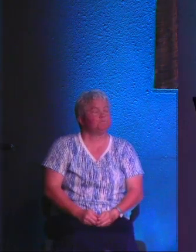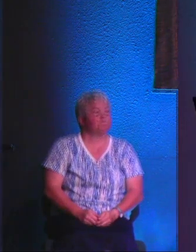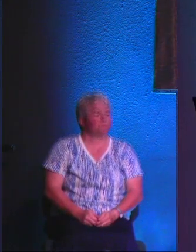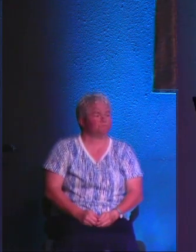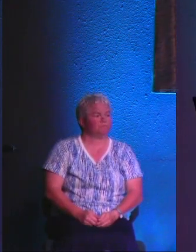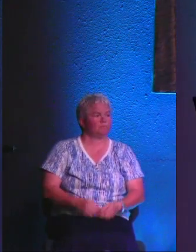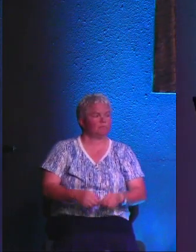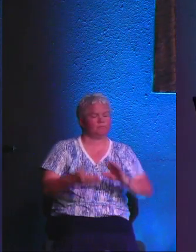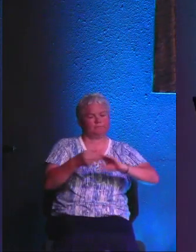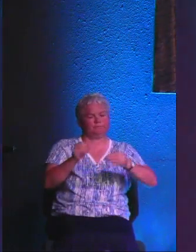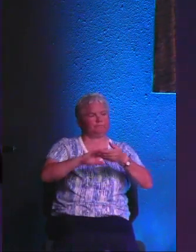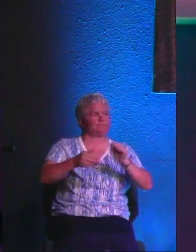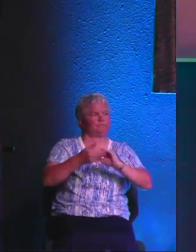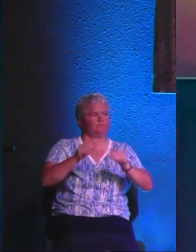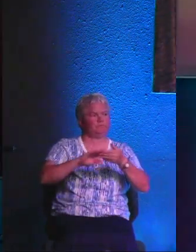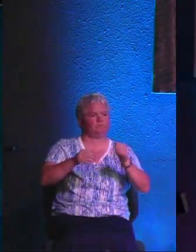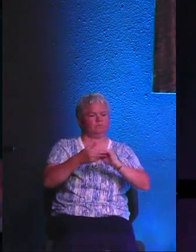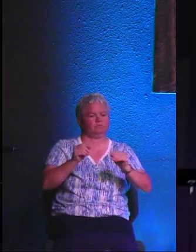It's one of my favorite stories.